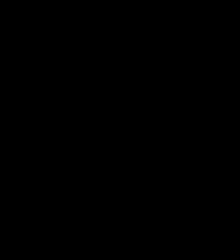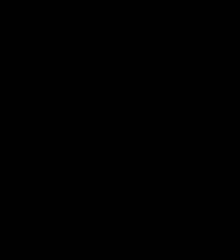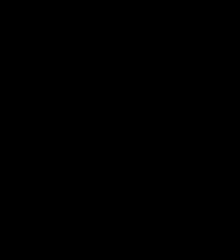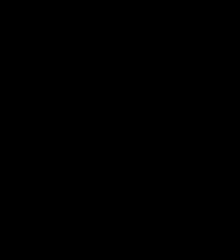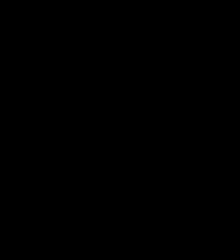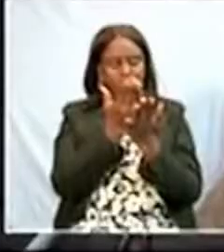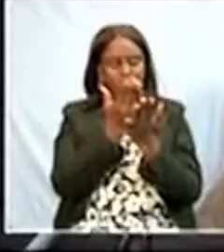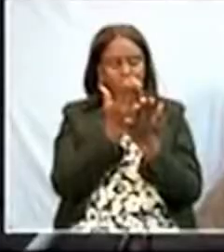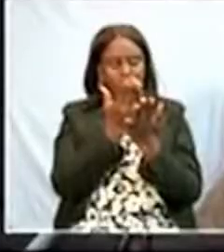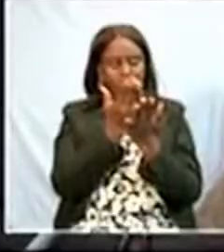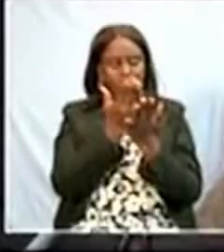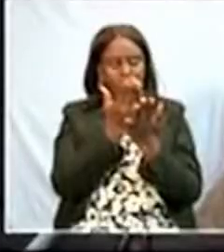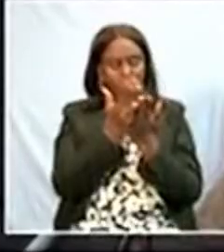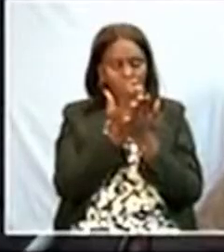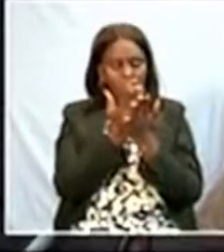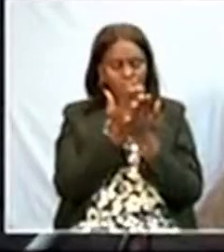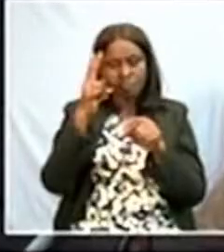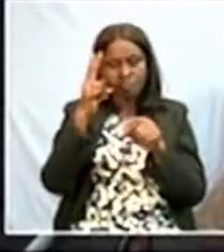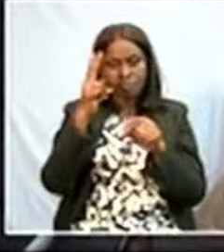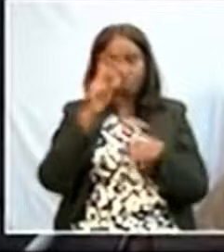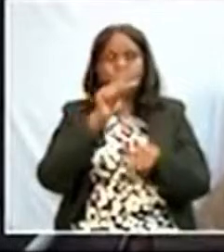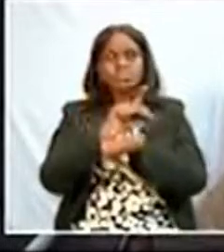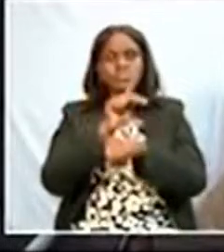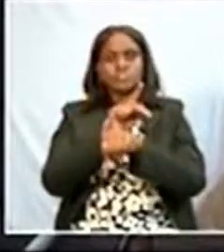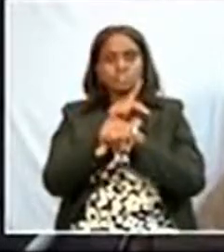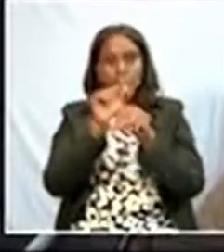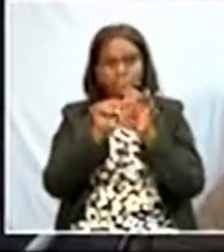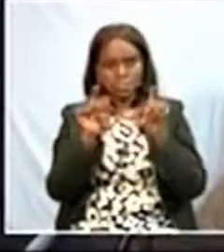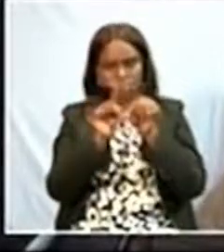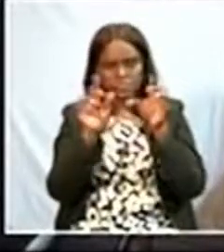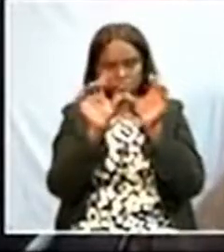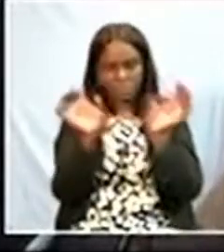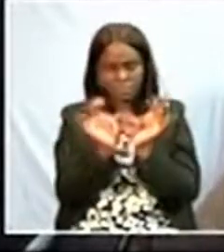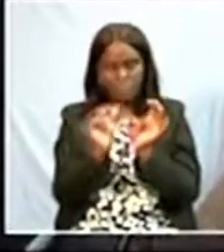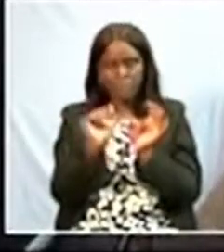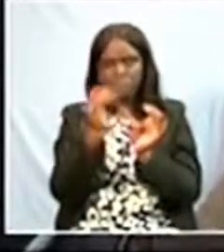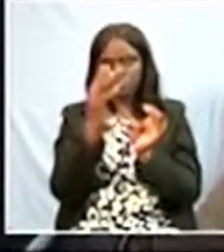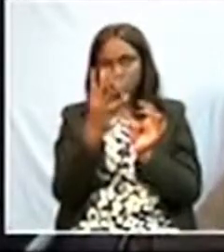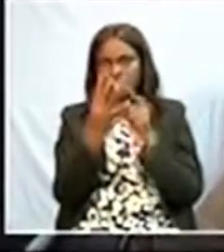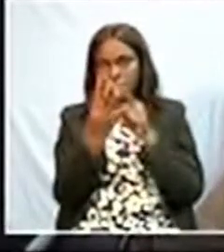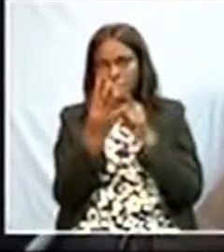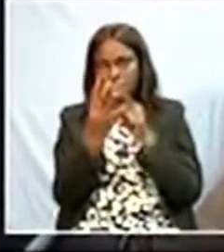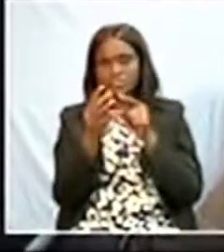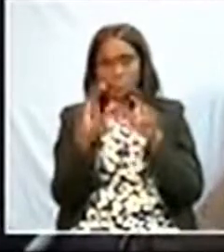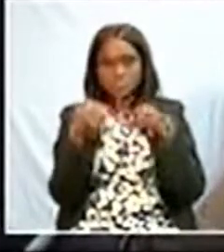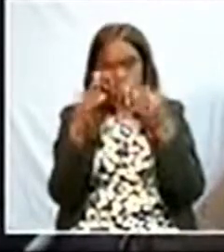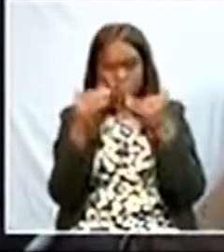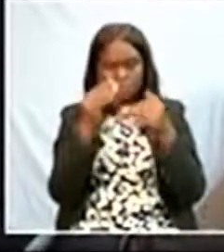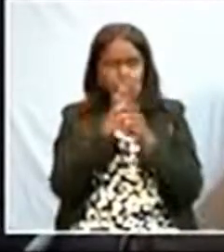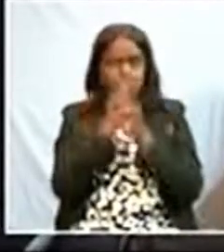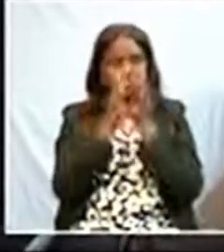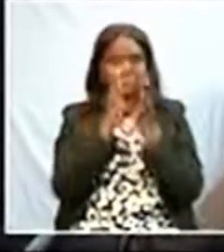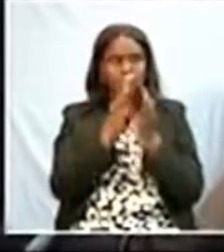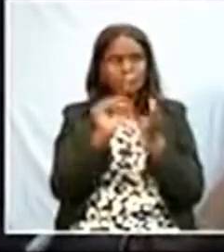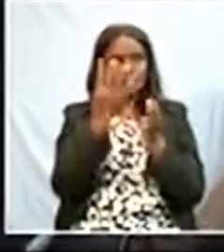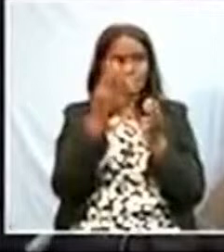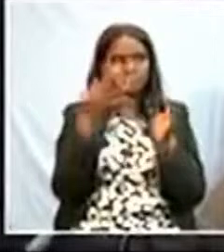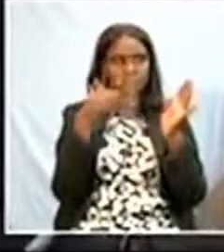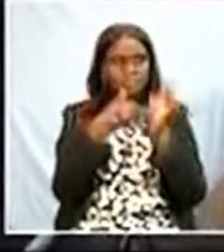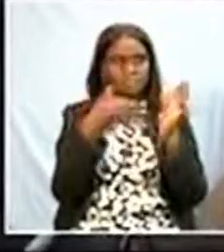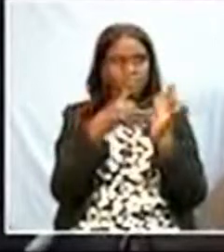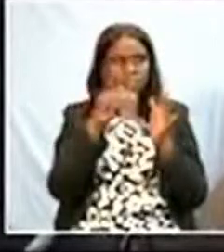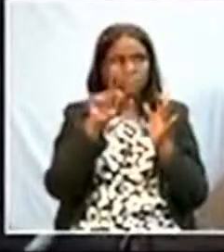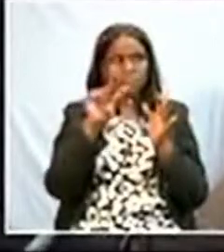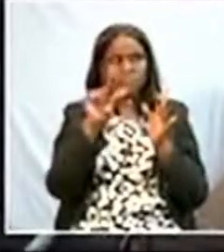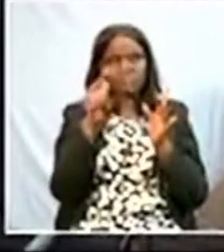Bid for a project in this constituency on 14th. He was given the contract on 14th February